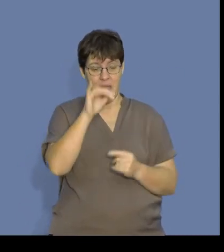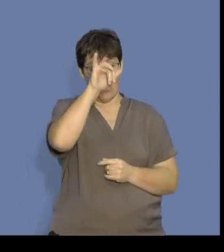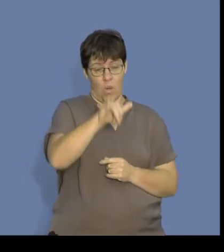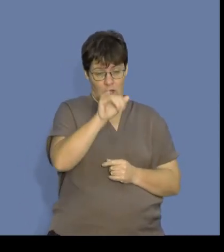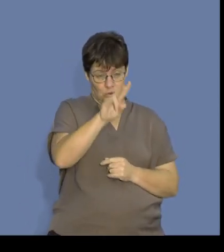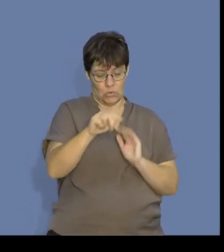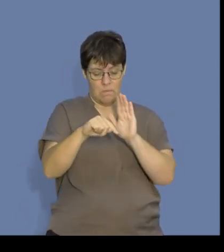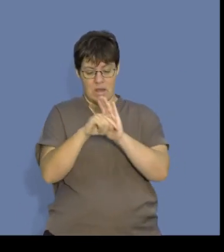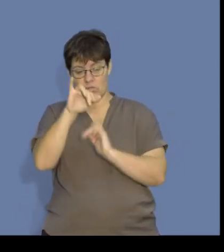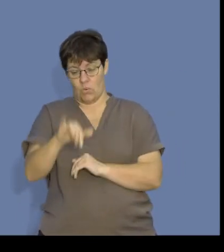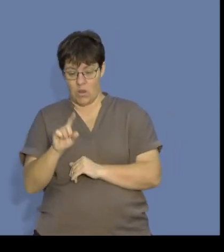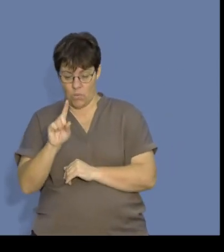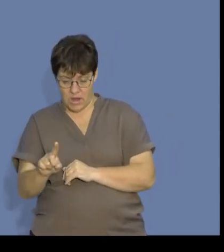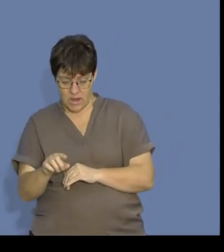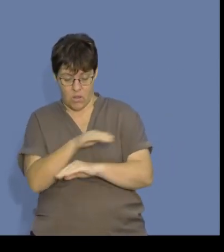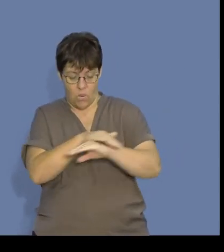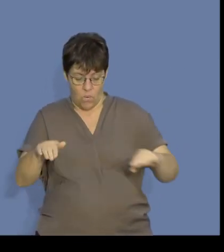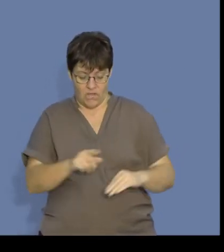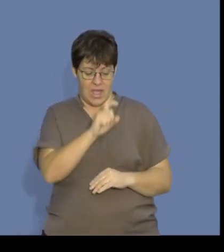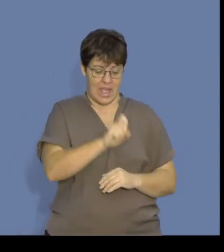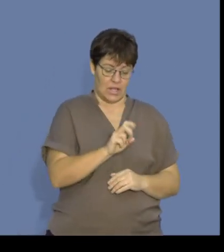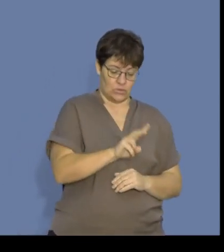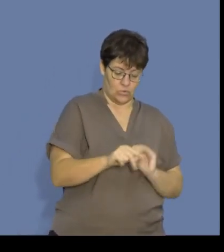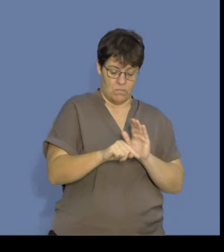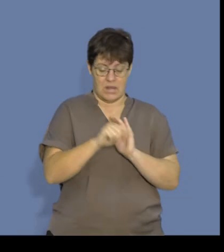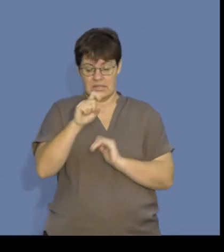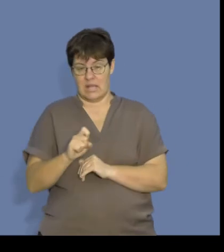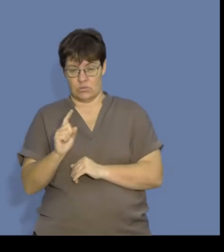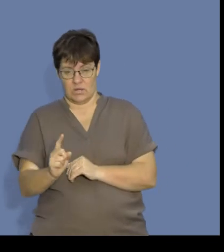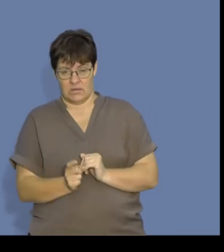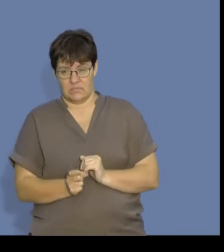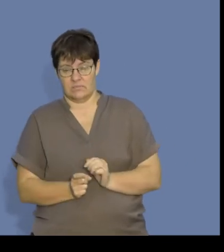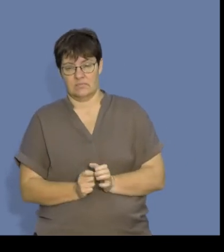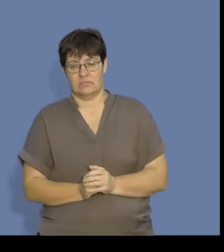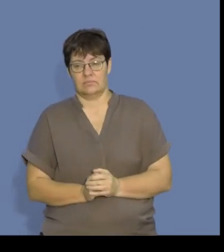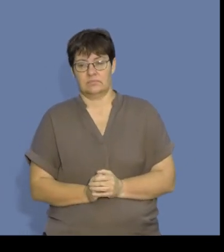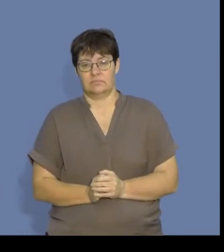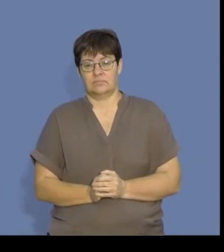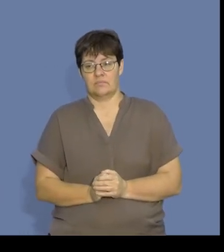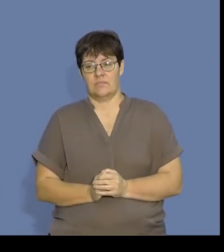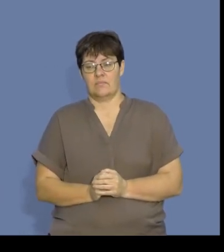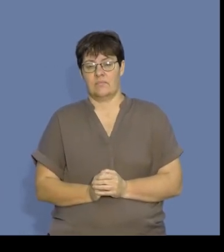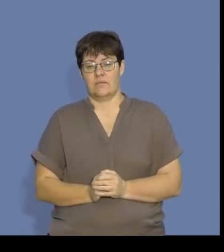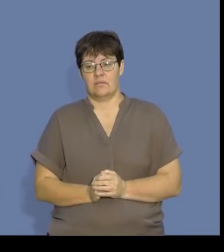rather y2 minus y1 over x2 minus x1.